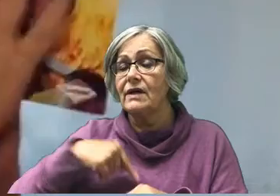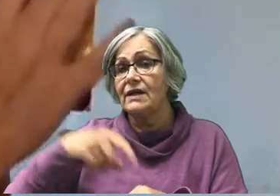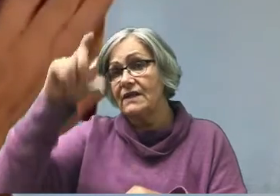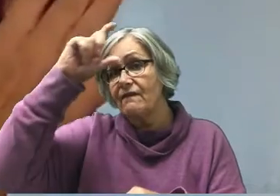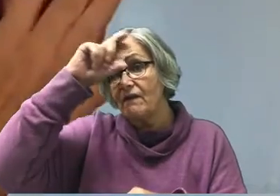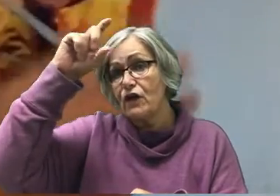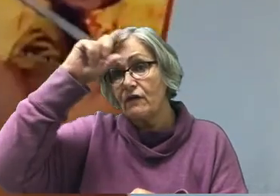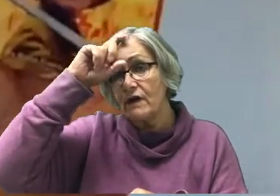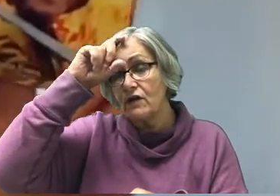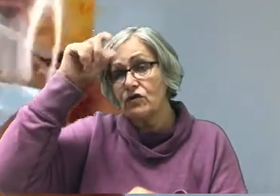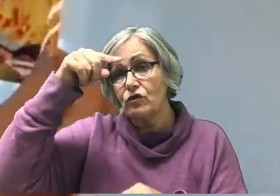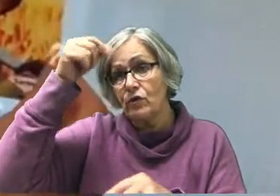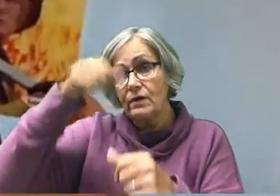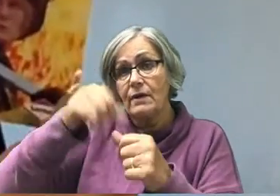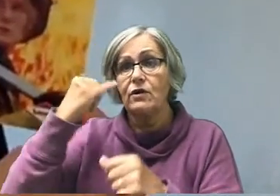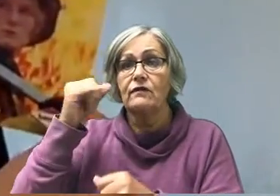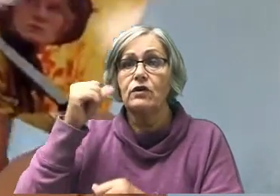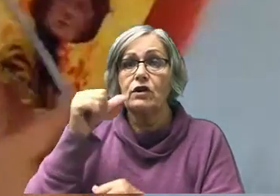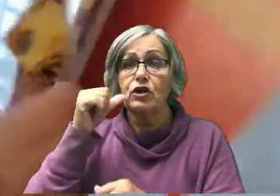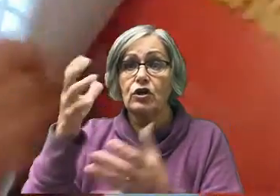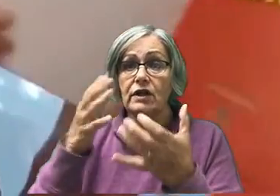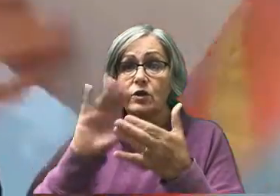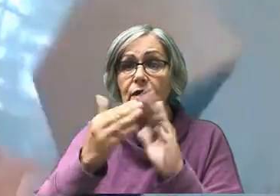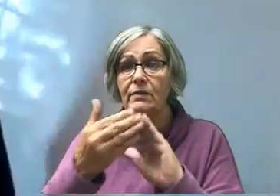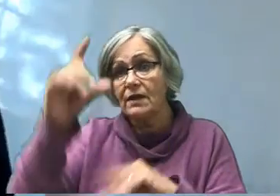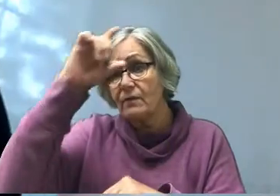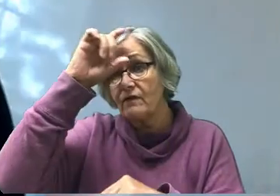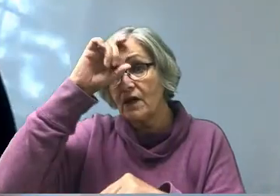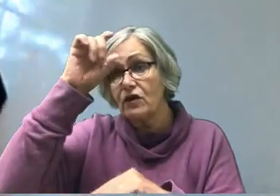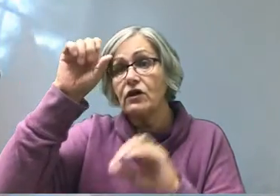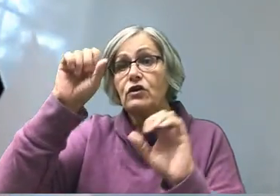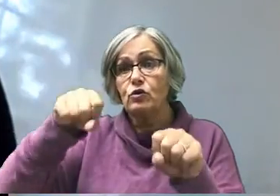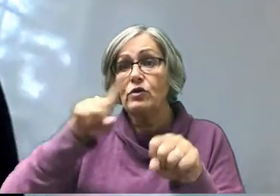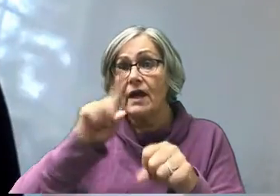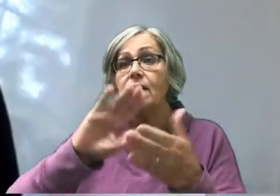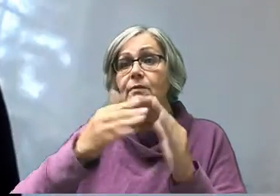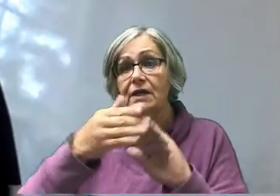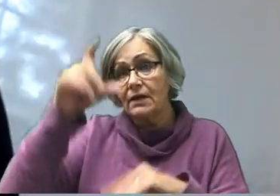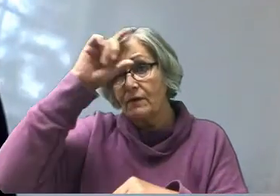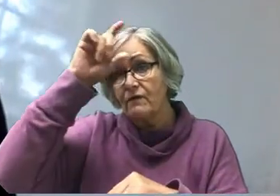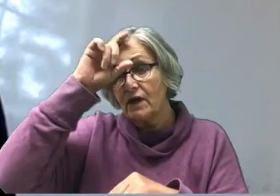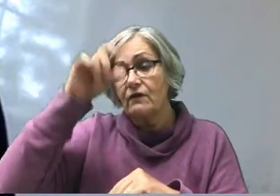called firefighter. So keep in mind, if you're a girl and you want to be a firefighter someday, you can.